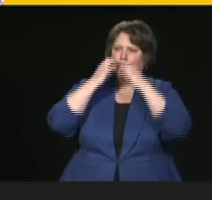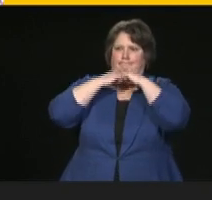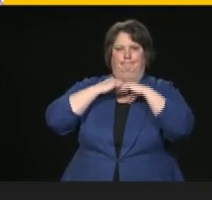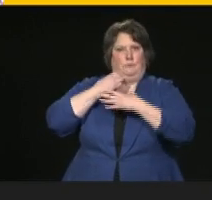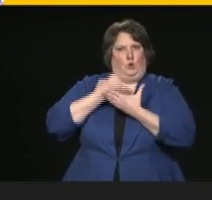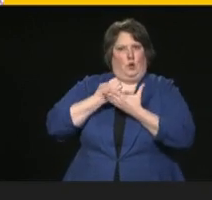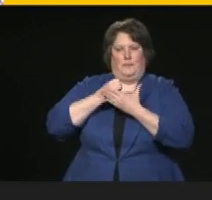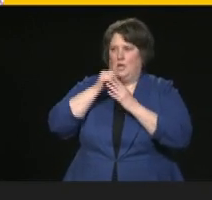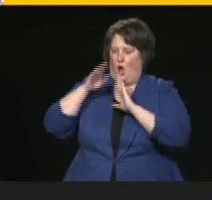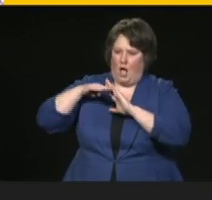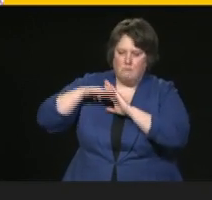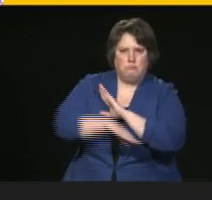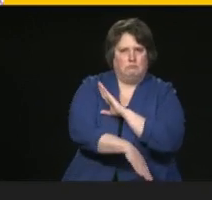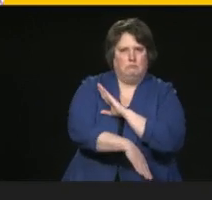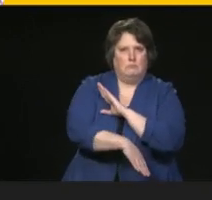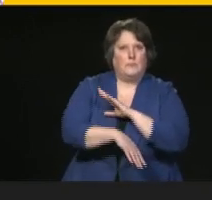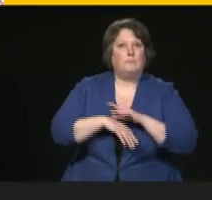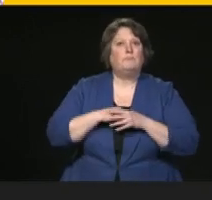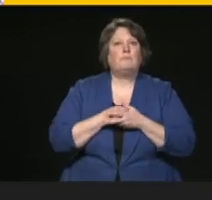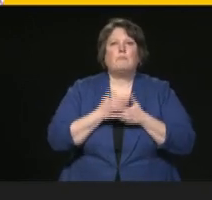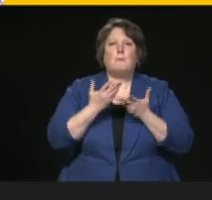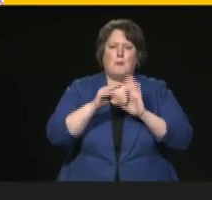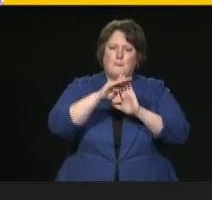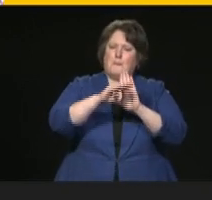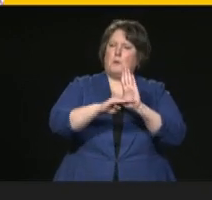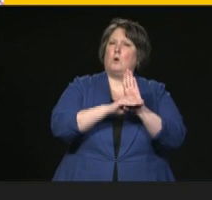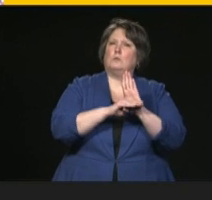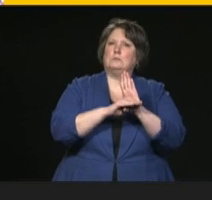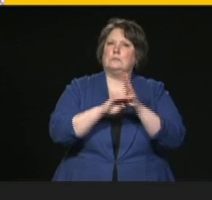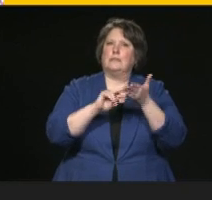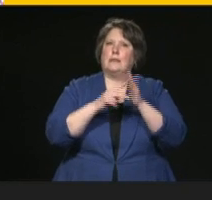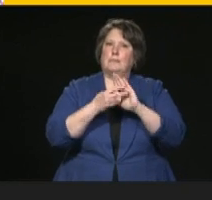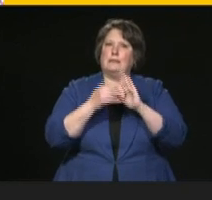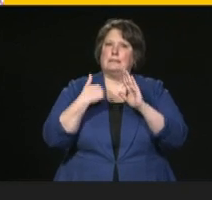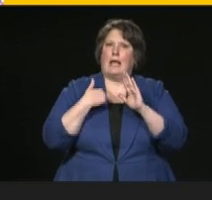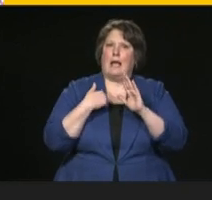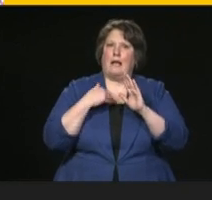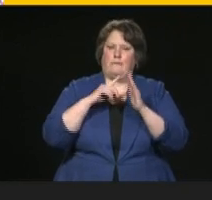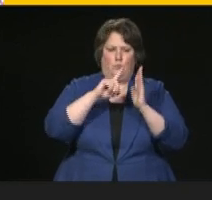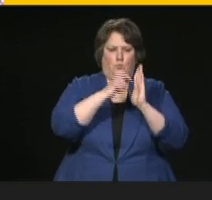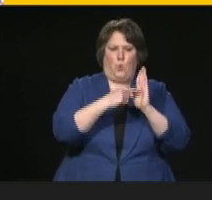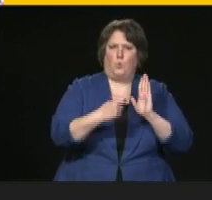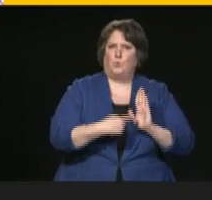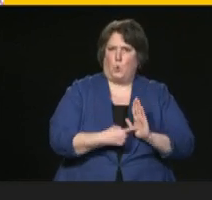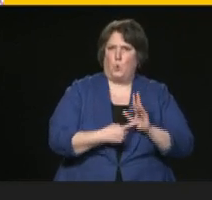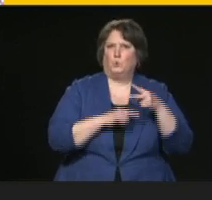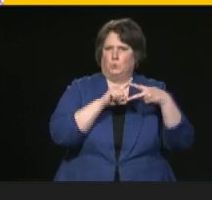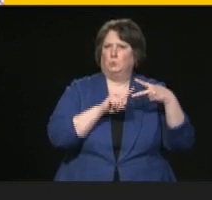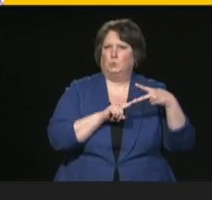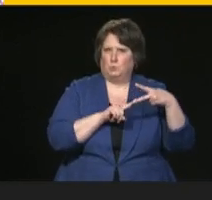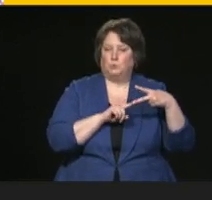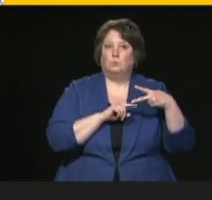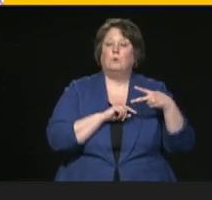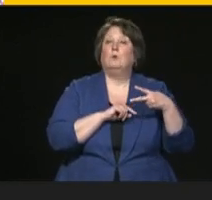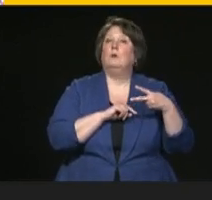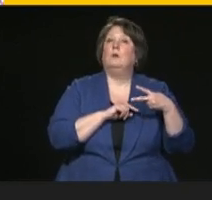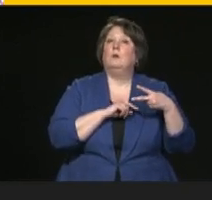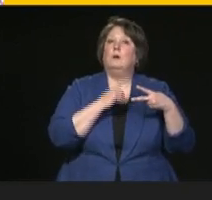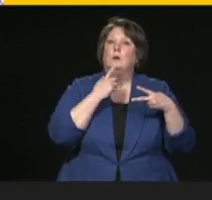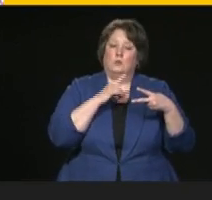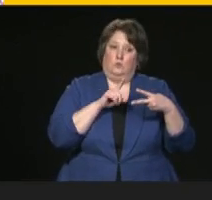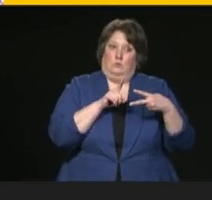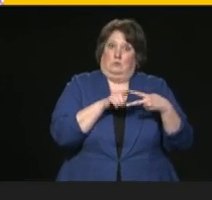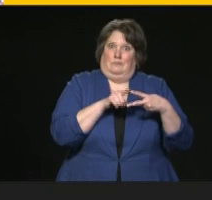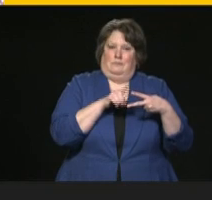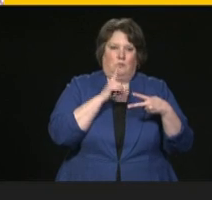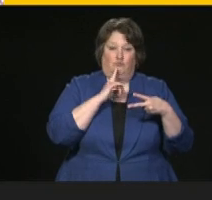monetary policy is playing an important complementary role in this situation. We effectively need to stop the clock, allow our medical